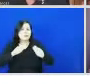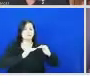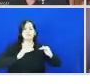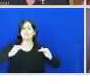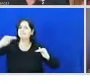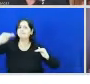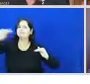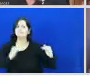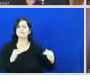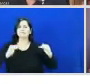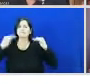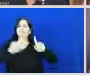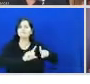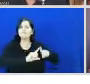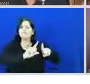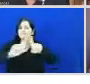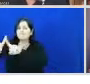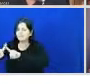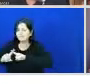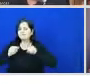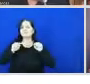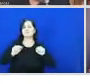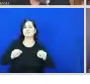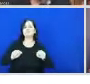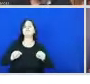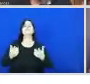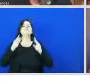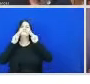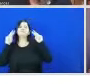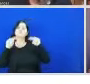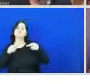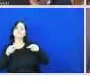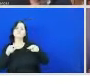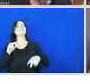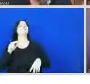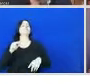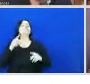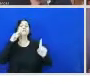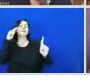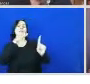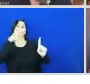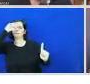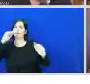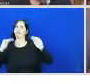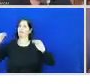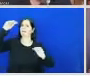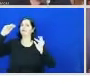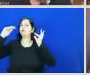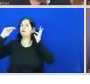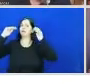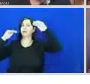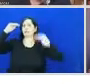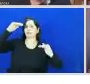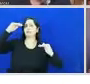rights instruments, but it is also an essential ingredient of gender equality. And it cannot